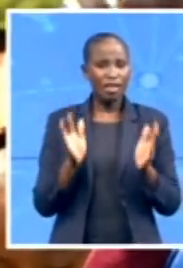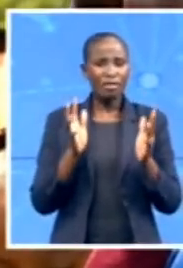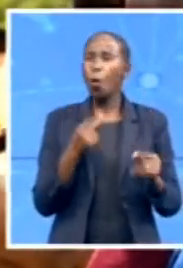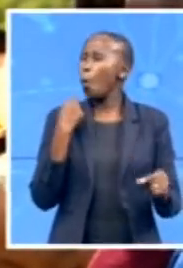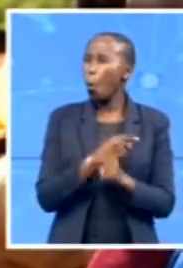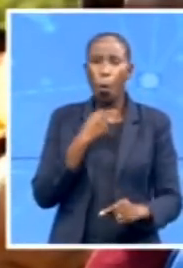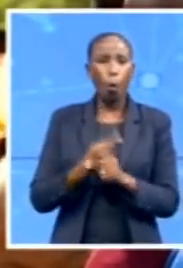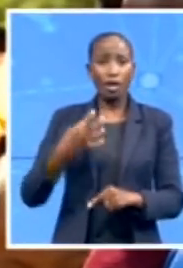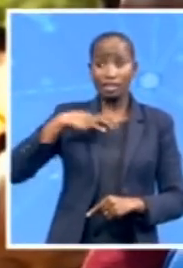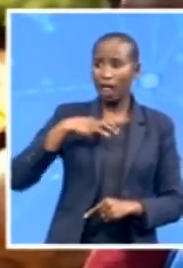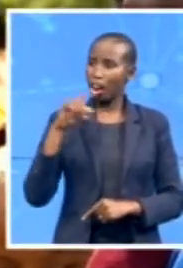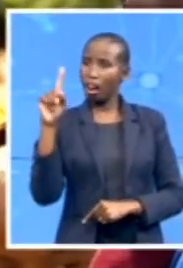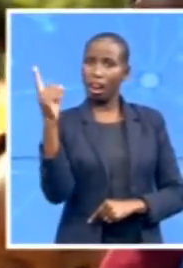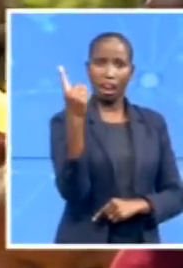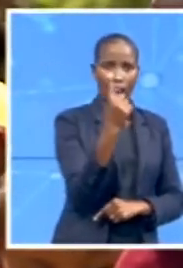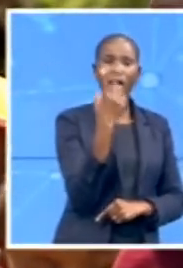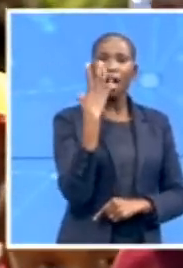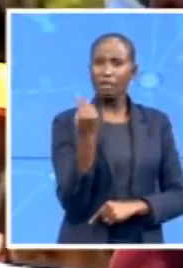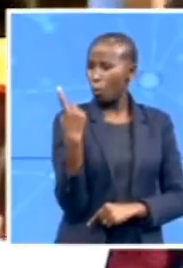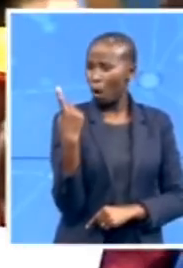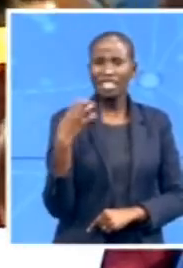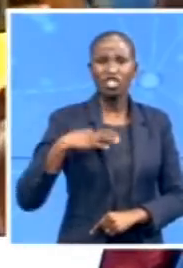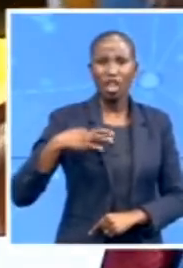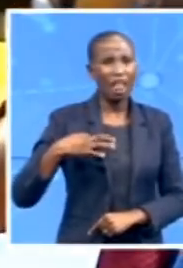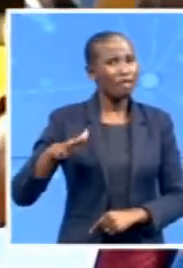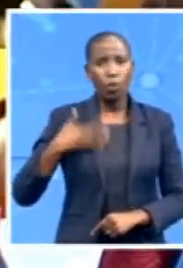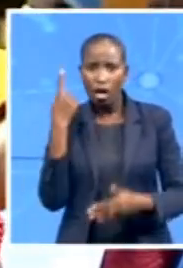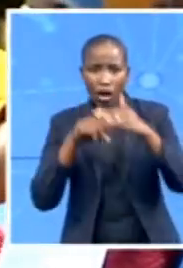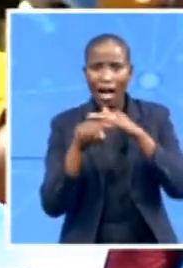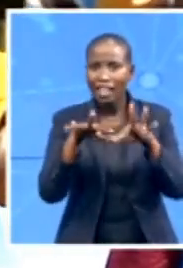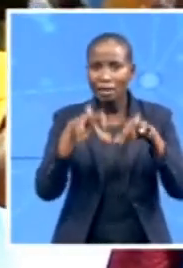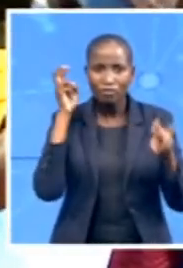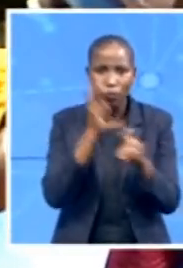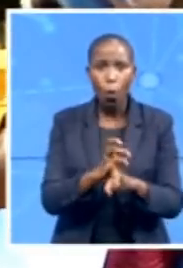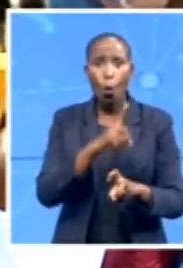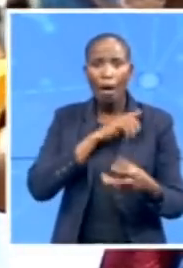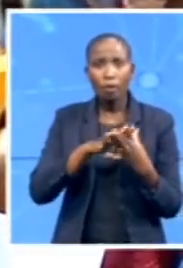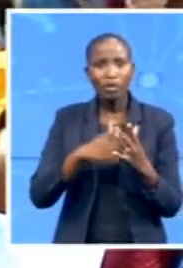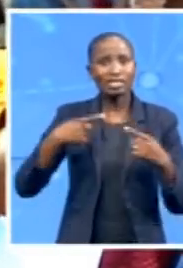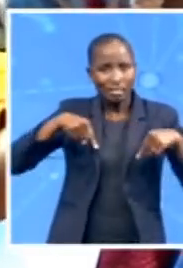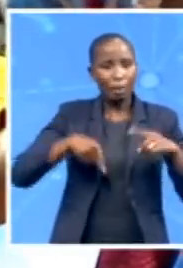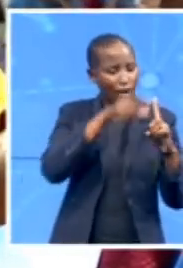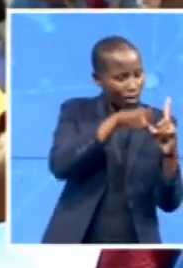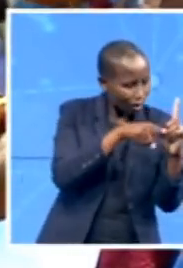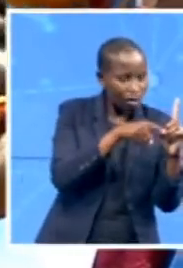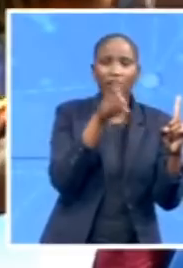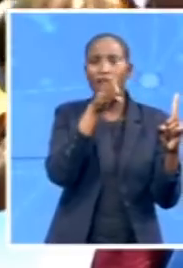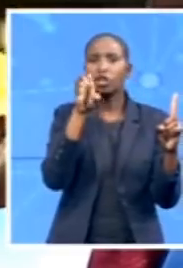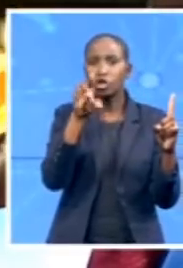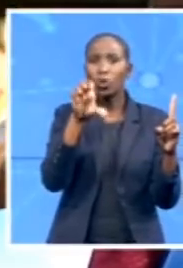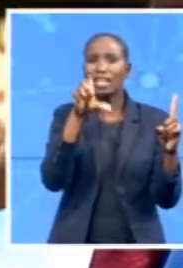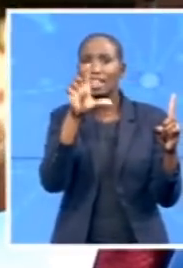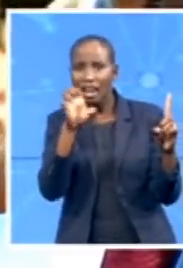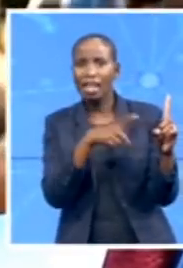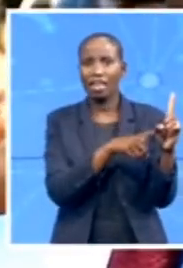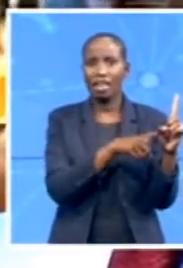na tshaba go tla sekolong ka term 4 a tlo kwala exam ka bona go tshaba zolile ba isa go principal ba renge o tla isa go police